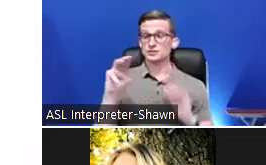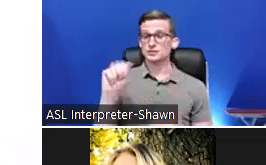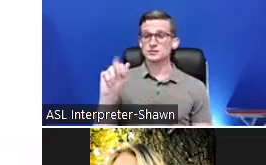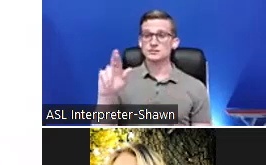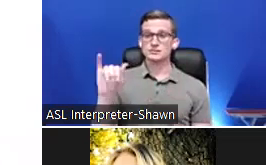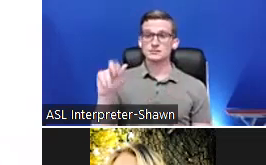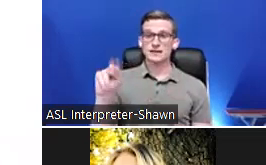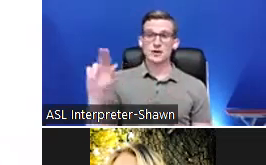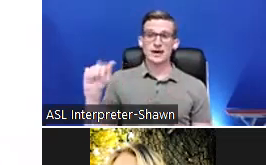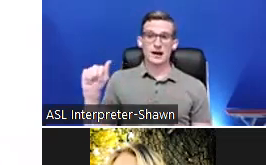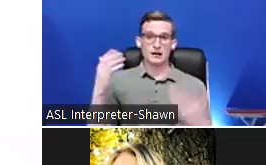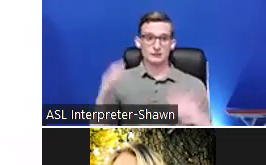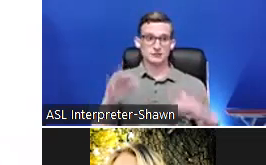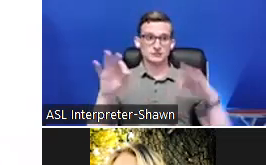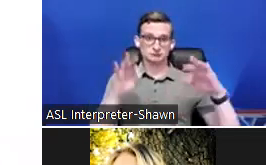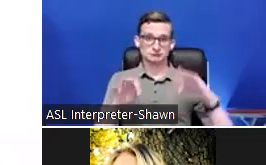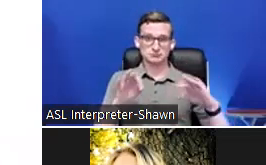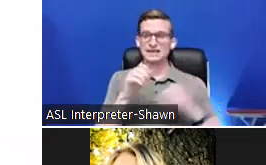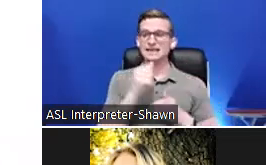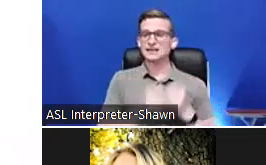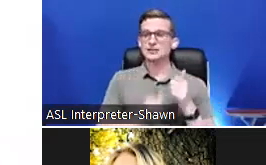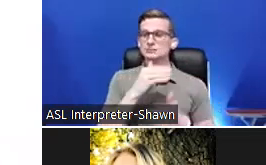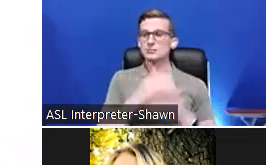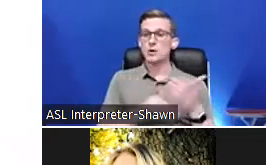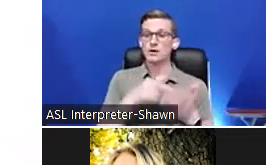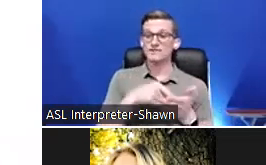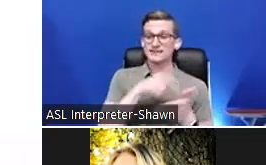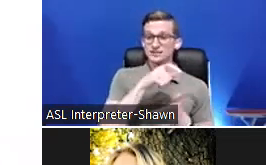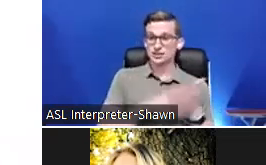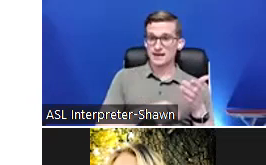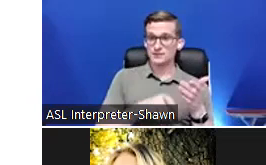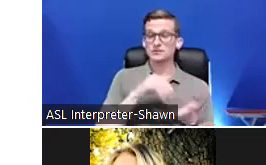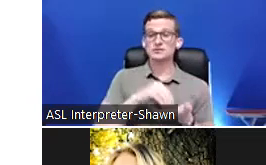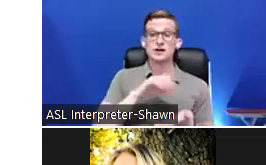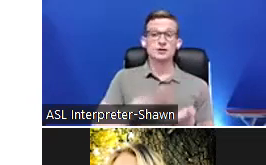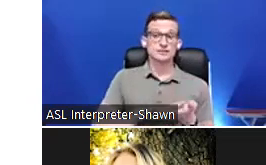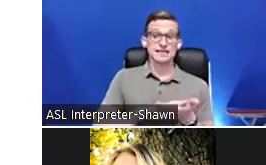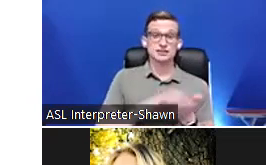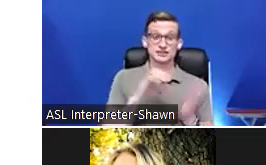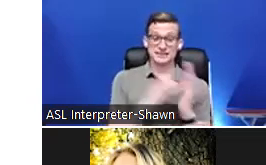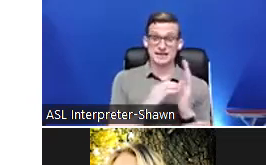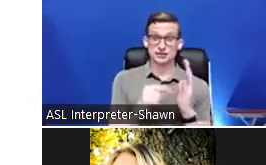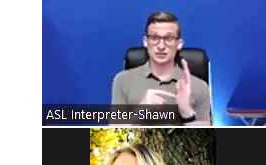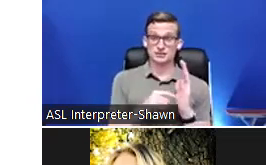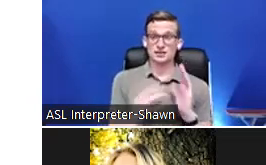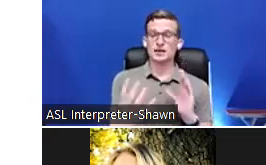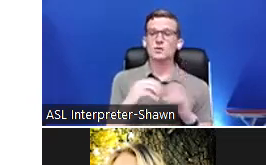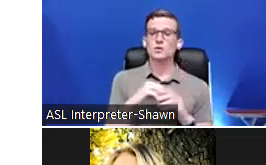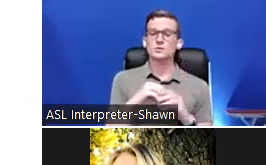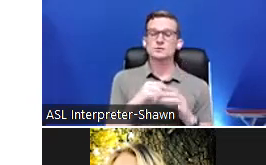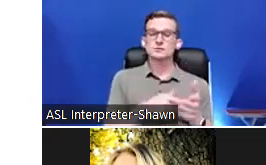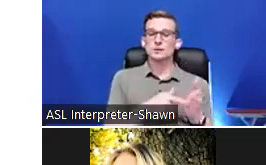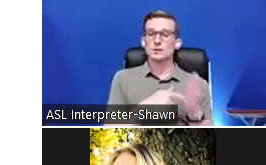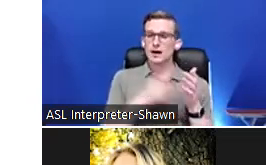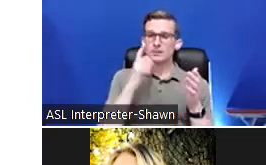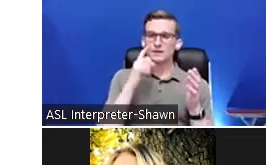for each part of this chapter, the documentation section includes requirements for the